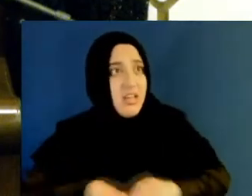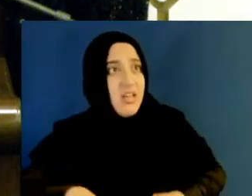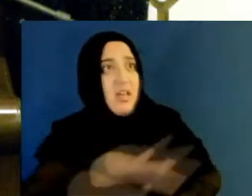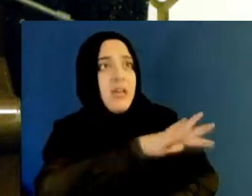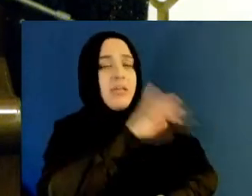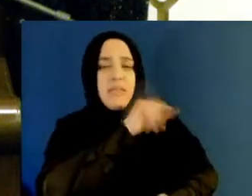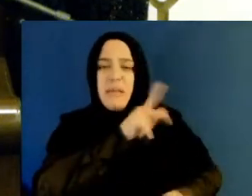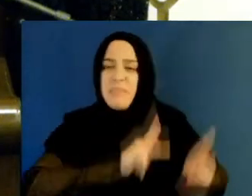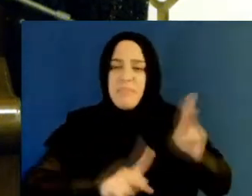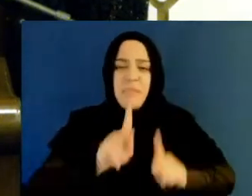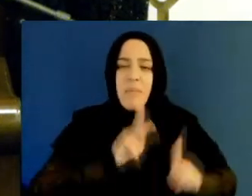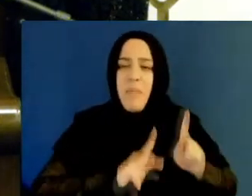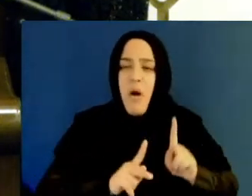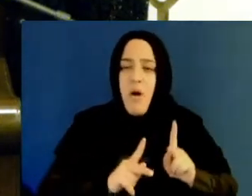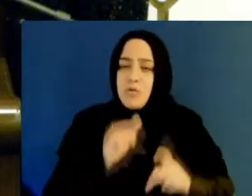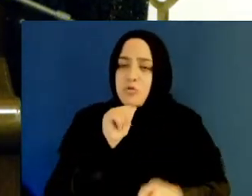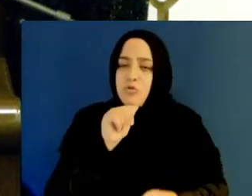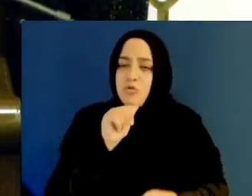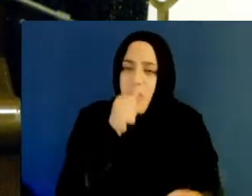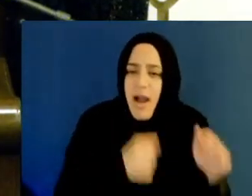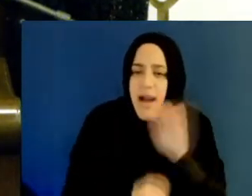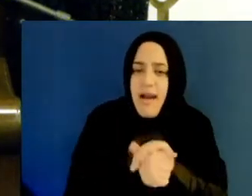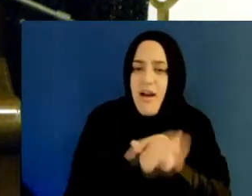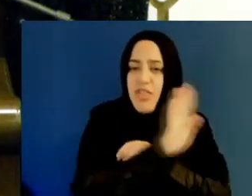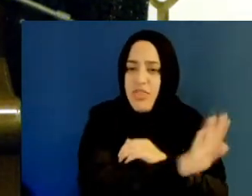for Amirul Mu'mineen.